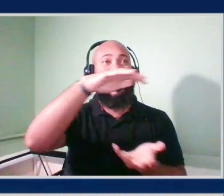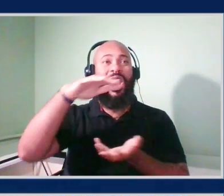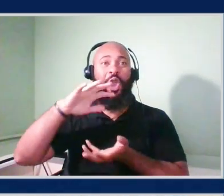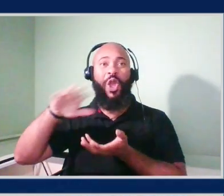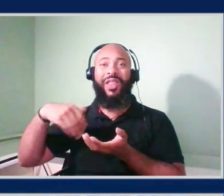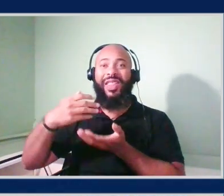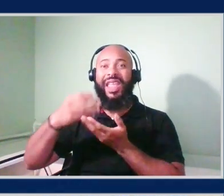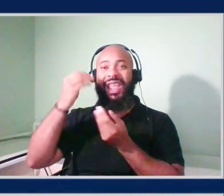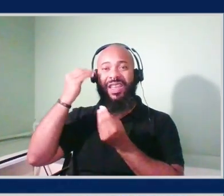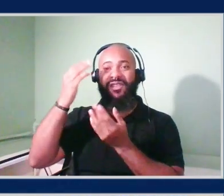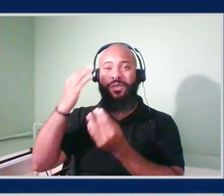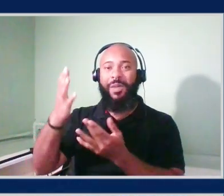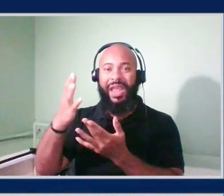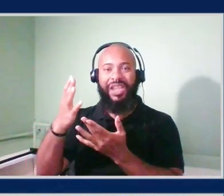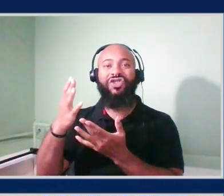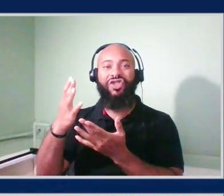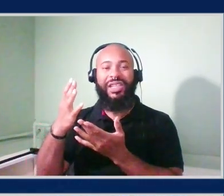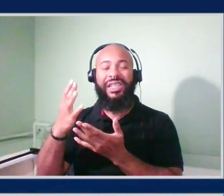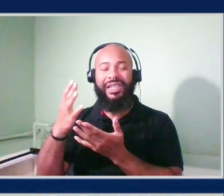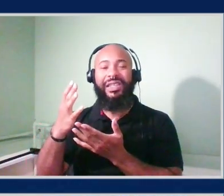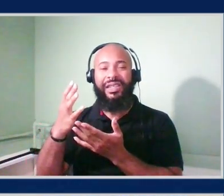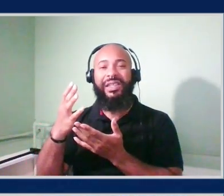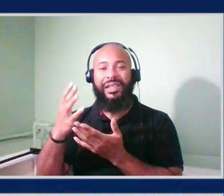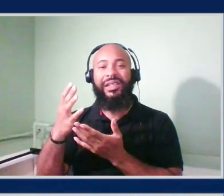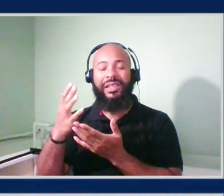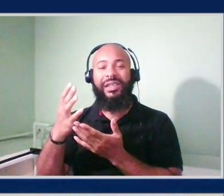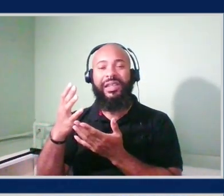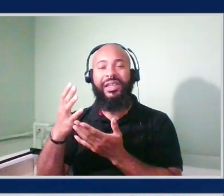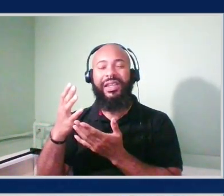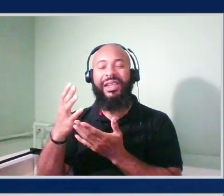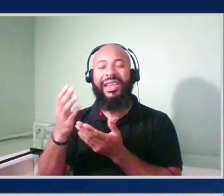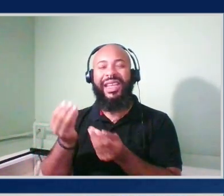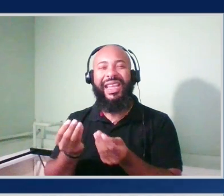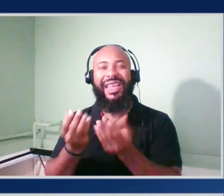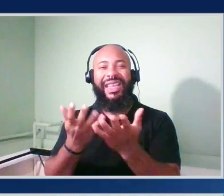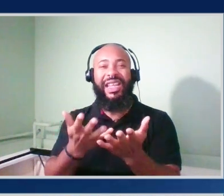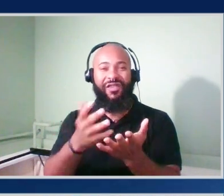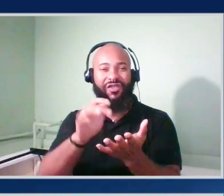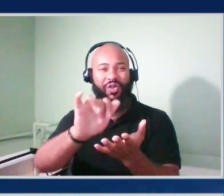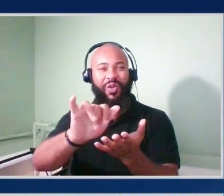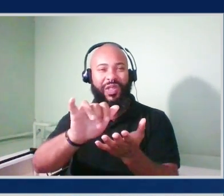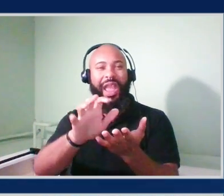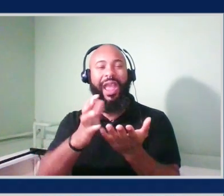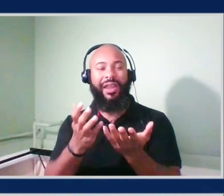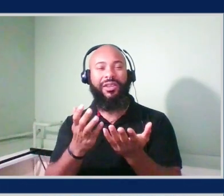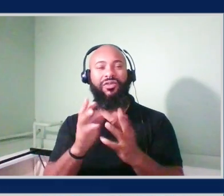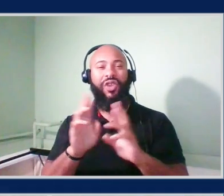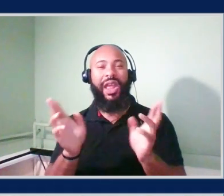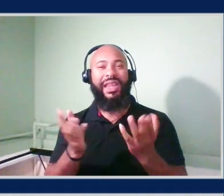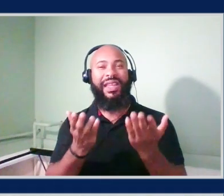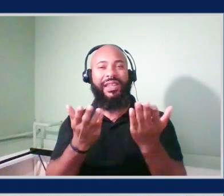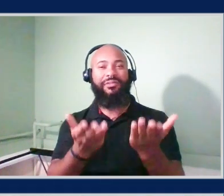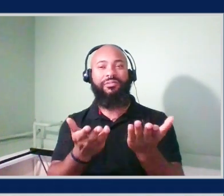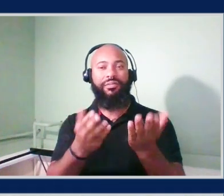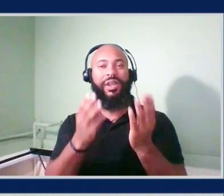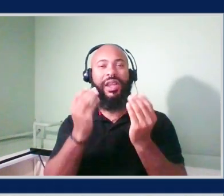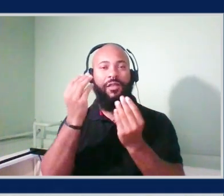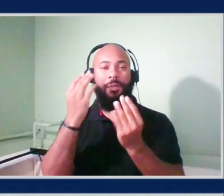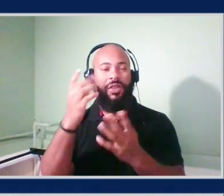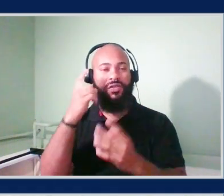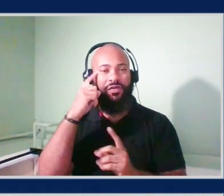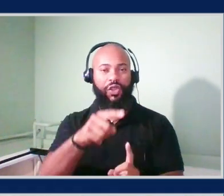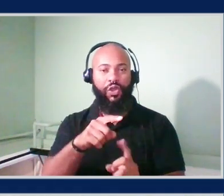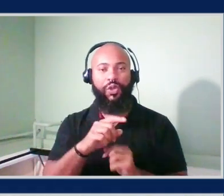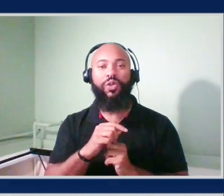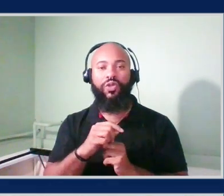the AWS landscape, it gives you that information. So here, you know that it's, you can see